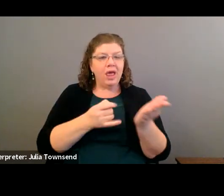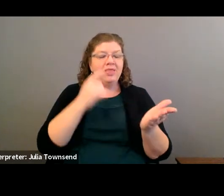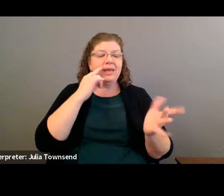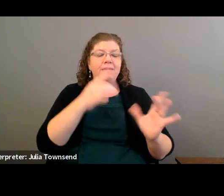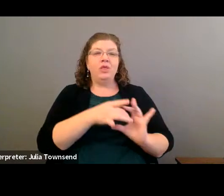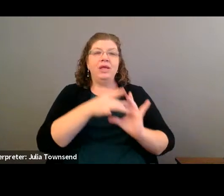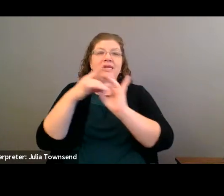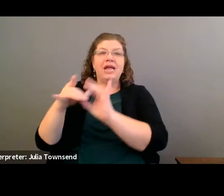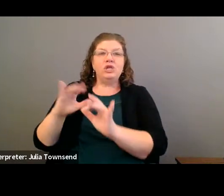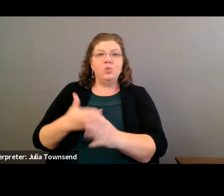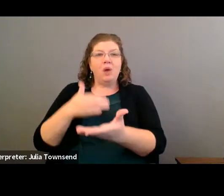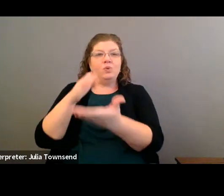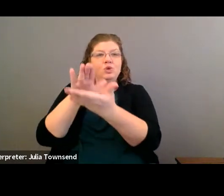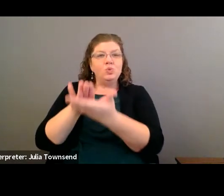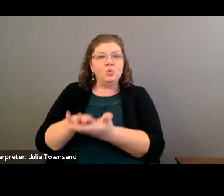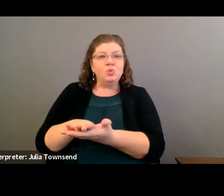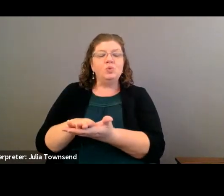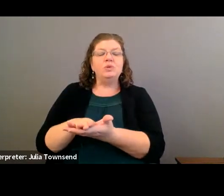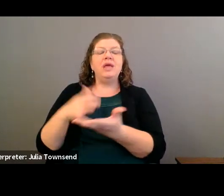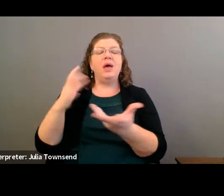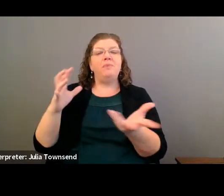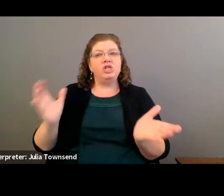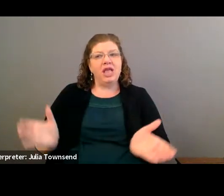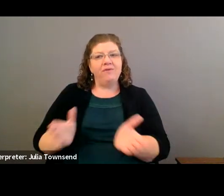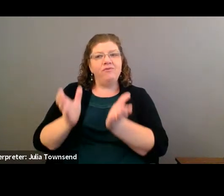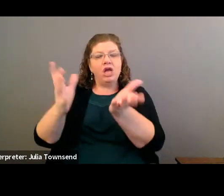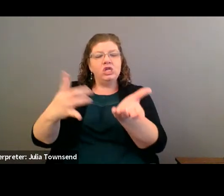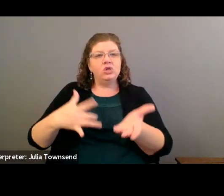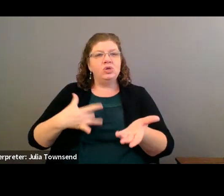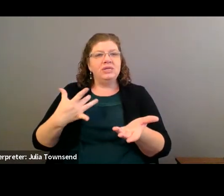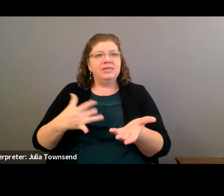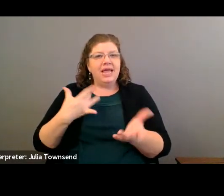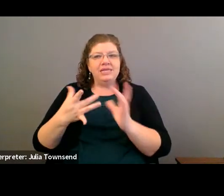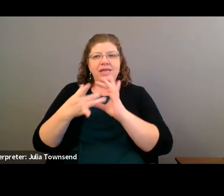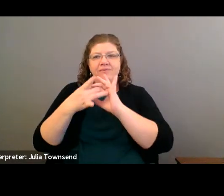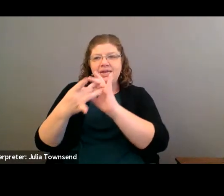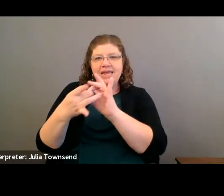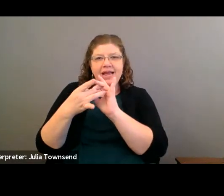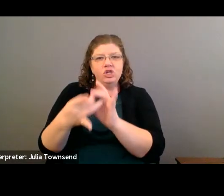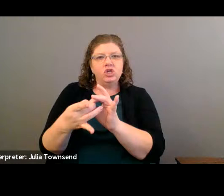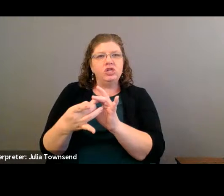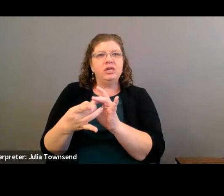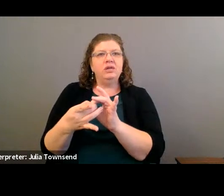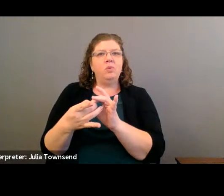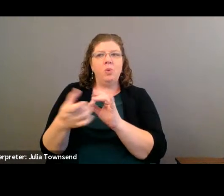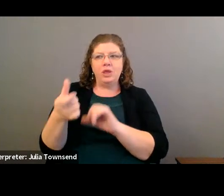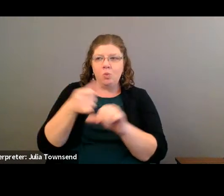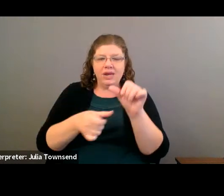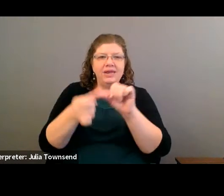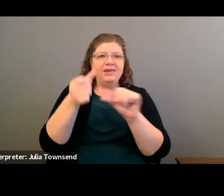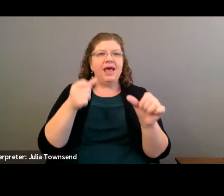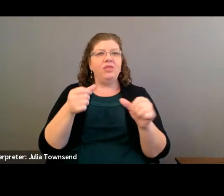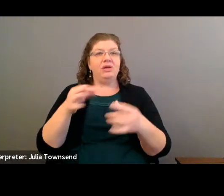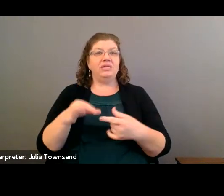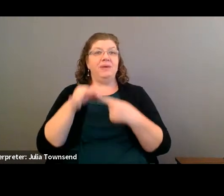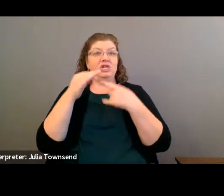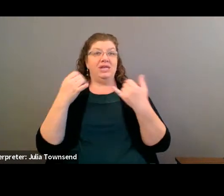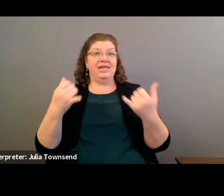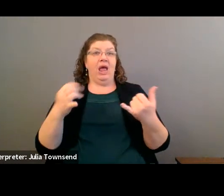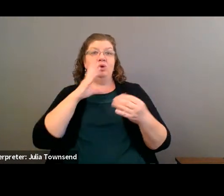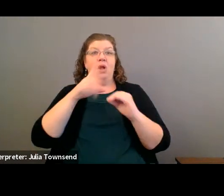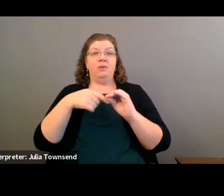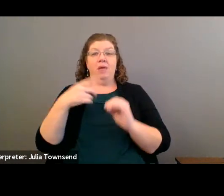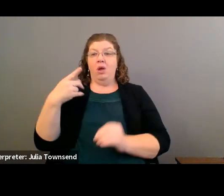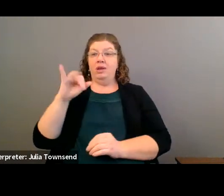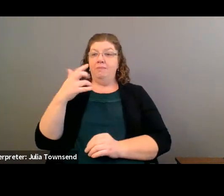school and how much that fosters a sense of connection with one another, especially now as you're talking about Pippin